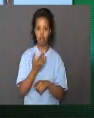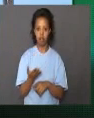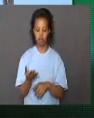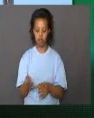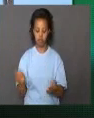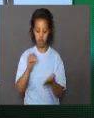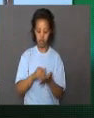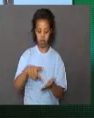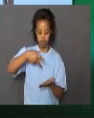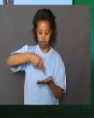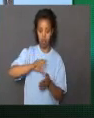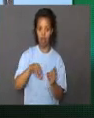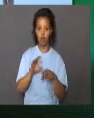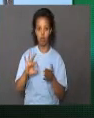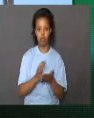specimen.